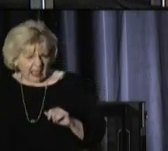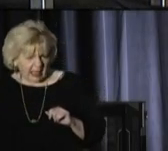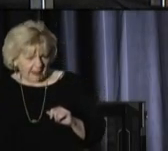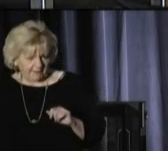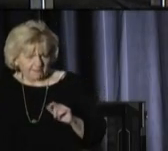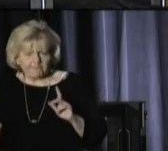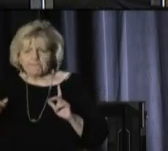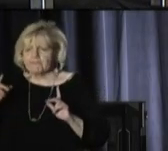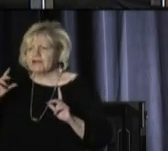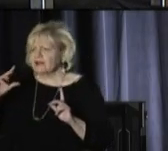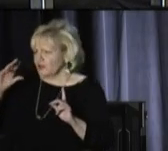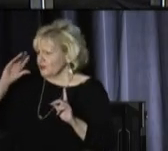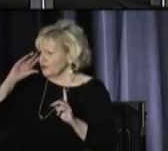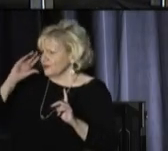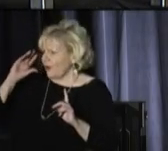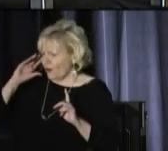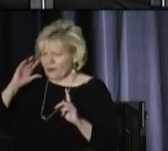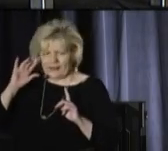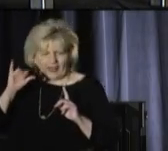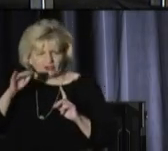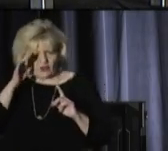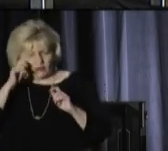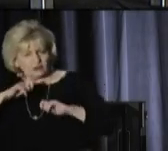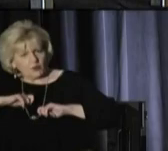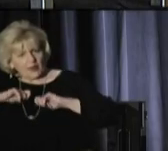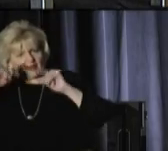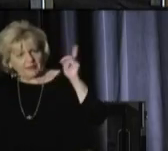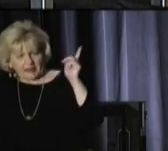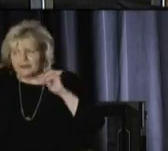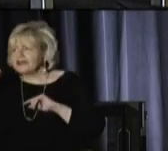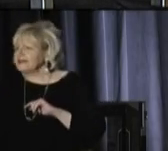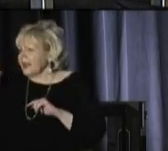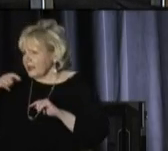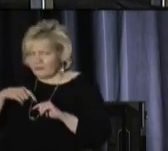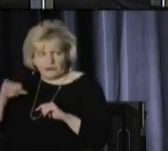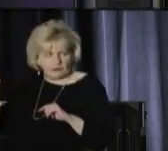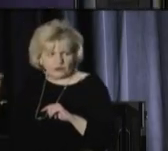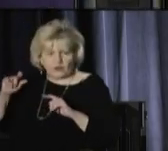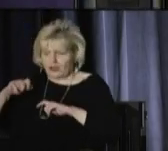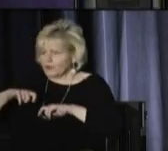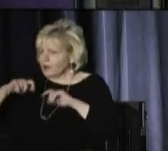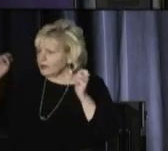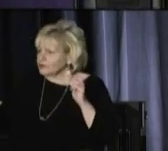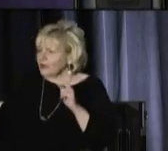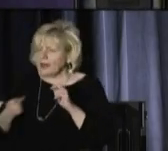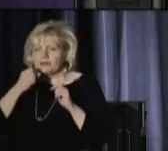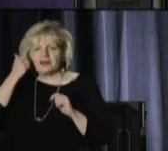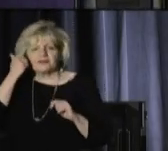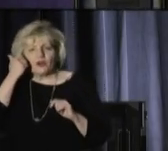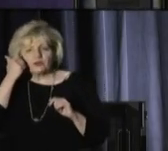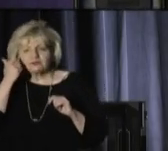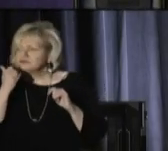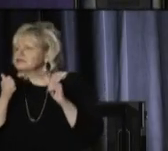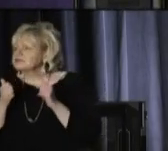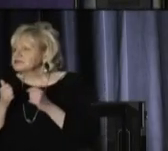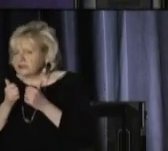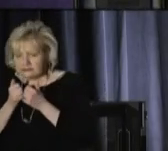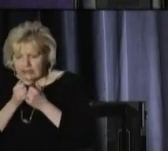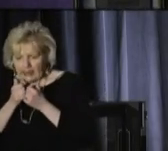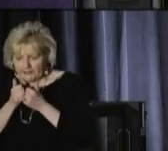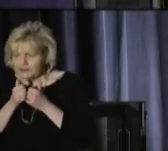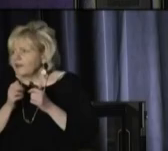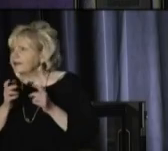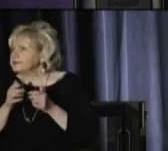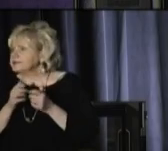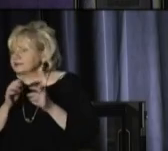You know, the phone light's gonna wake me up. I've woken up at times and grabbed my phone yeah. and typed something and texted to